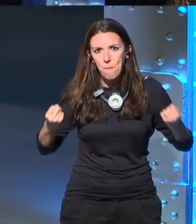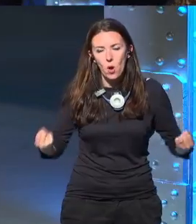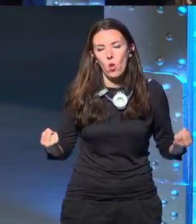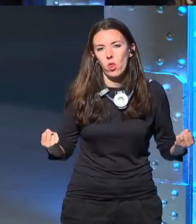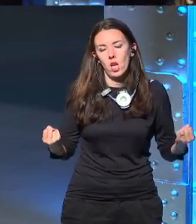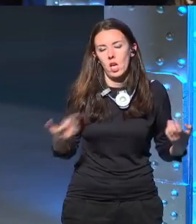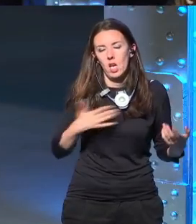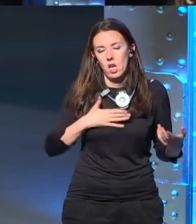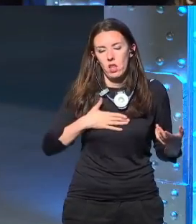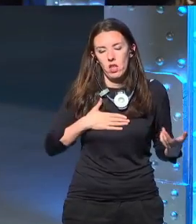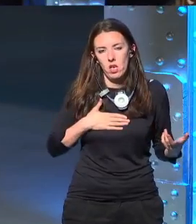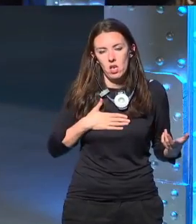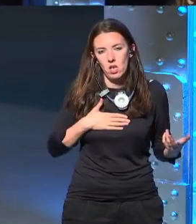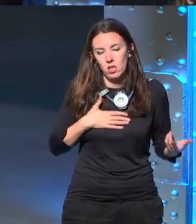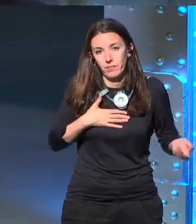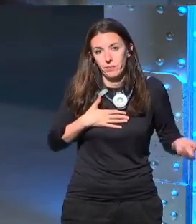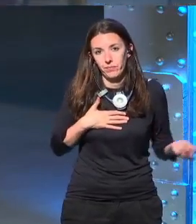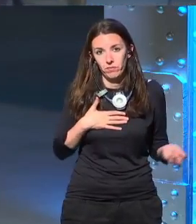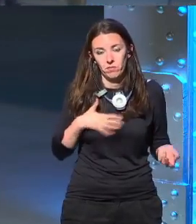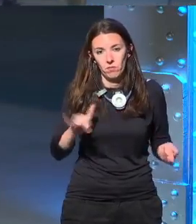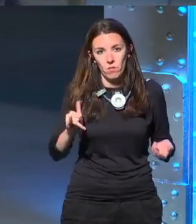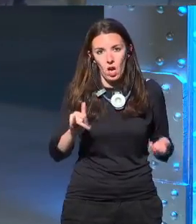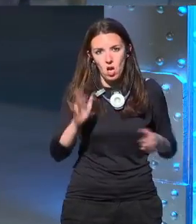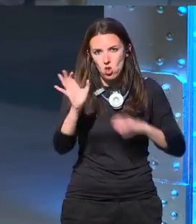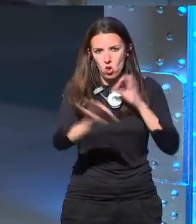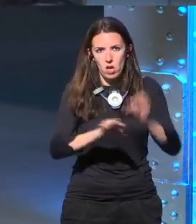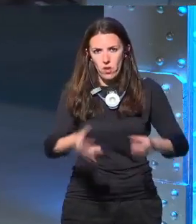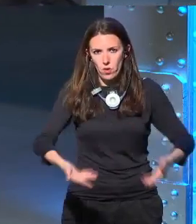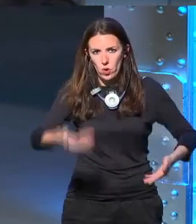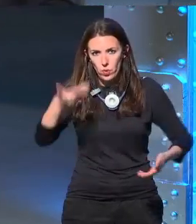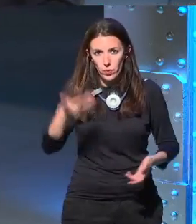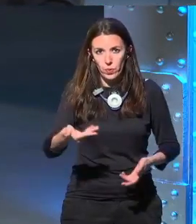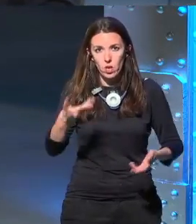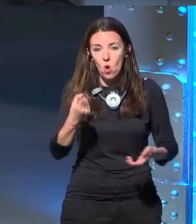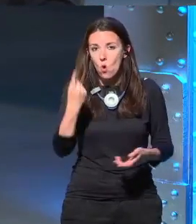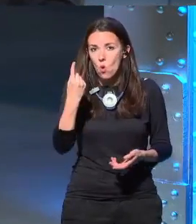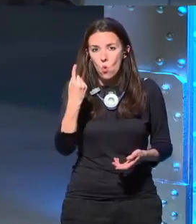great influence that these companies have.